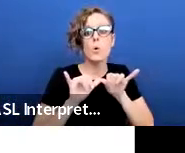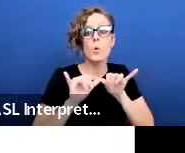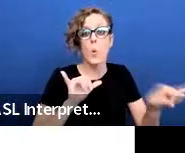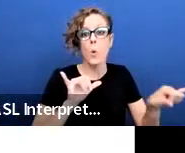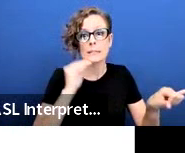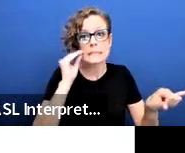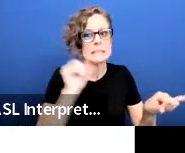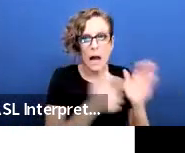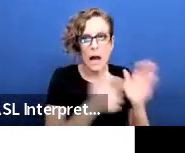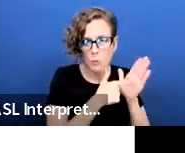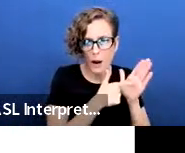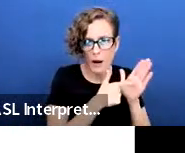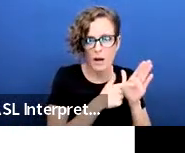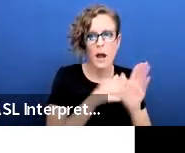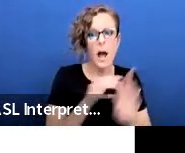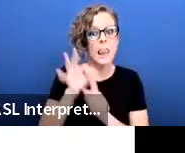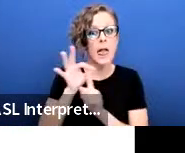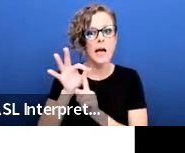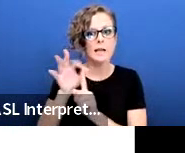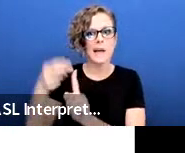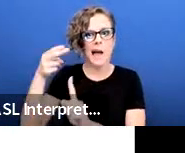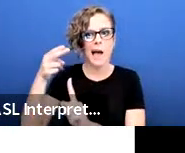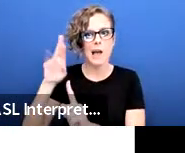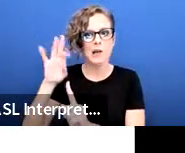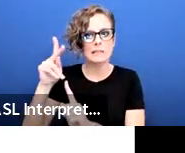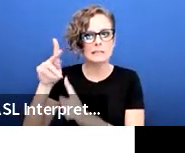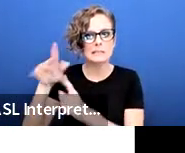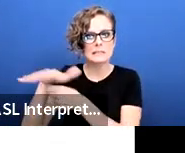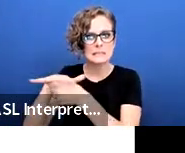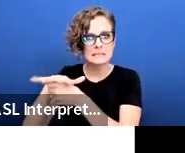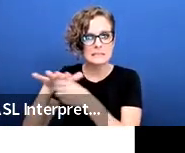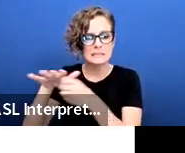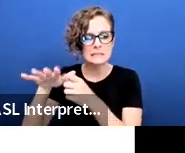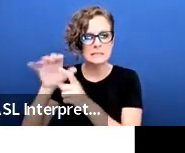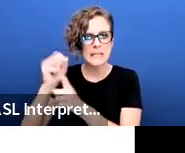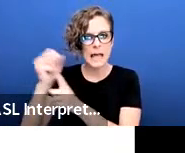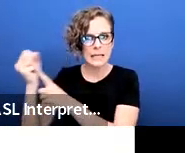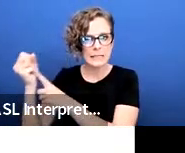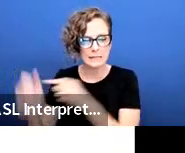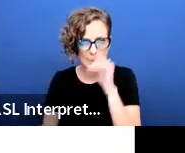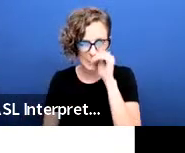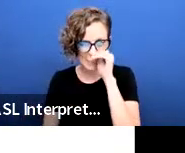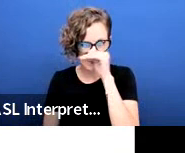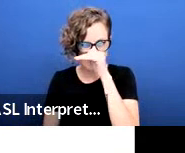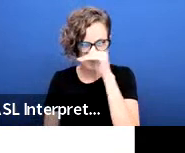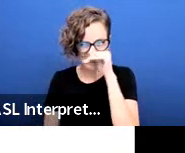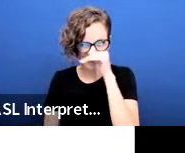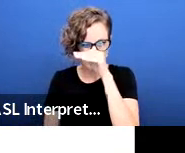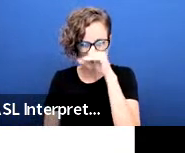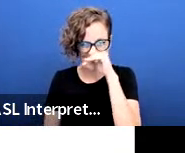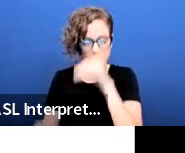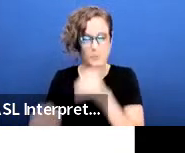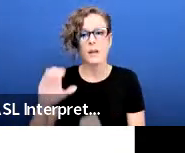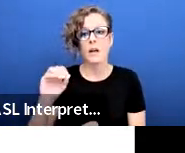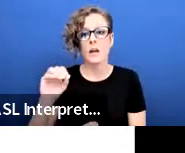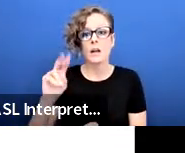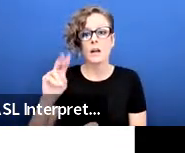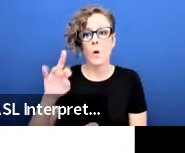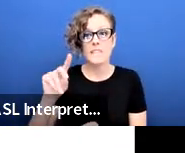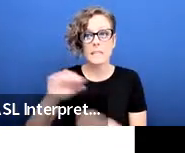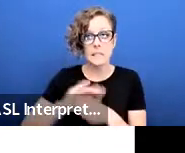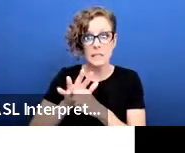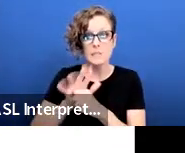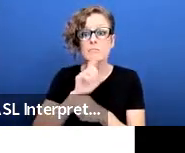alignment with California DPH and reflecting the fact that COVID is really an airborne